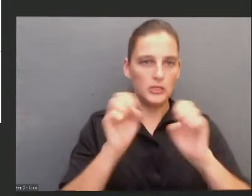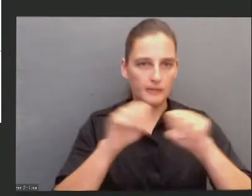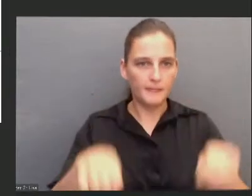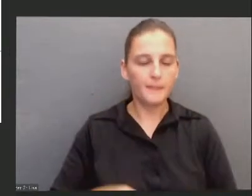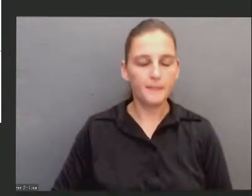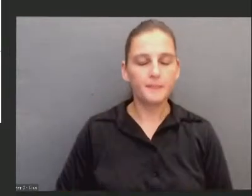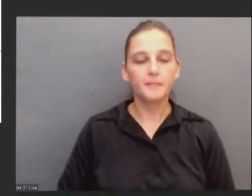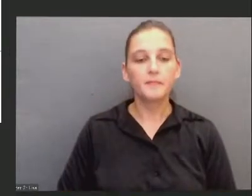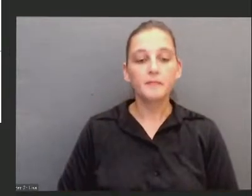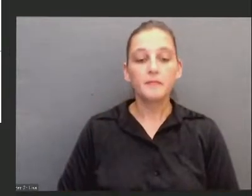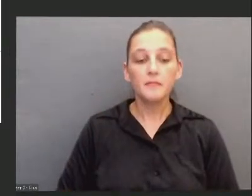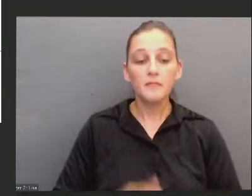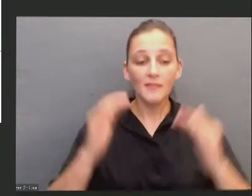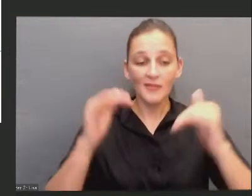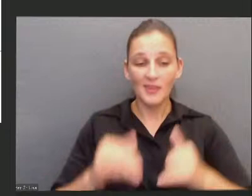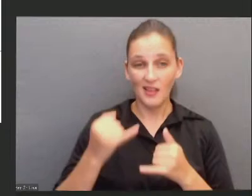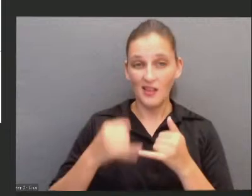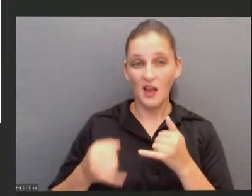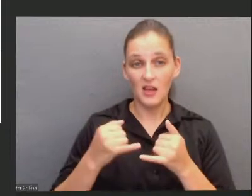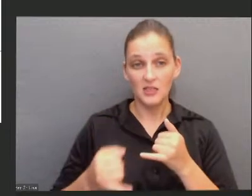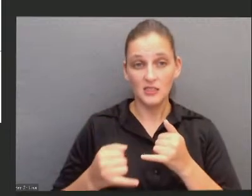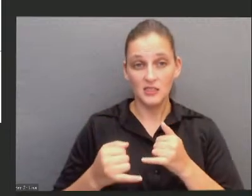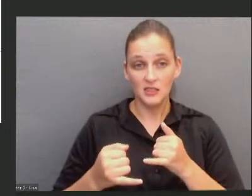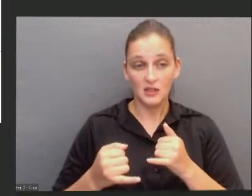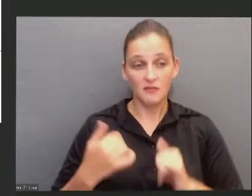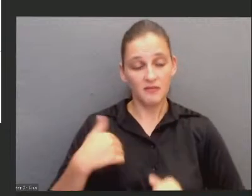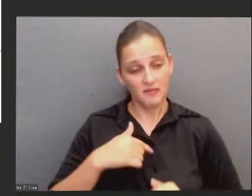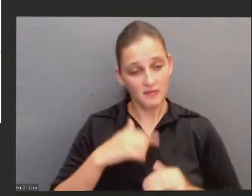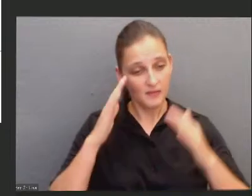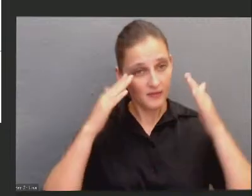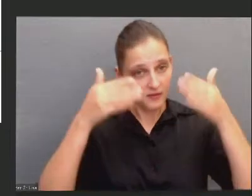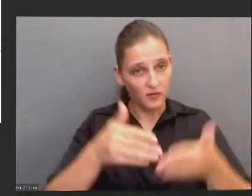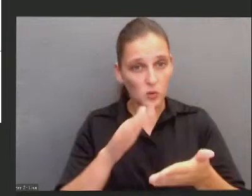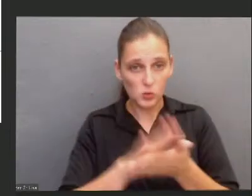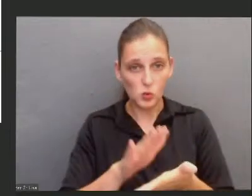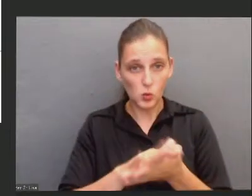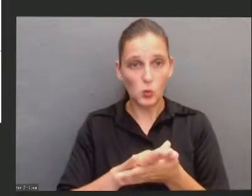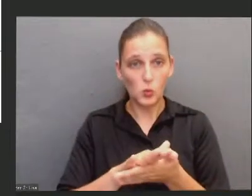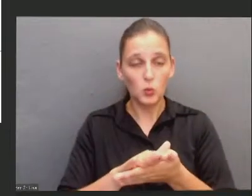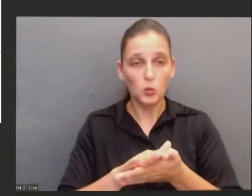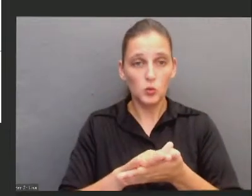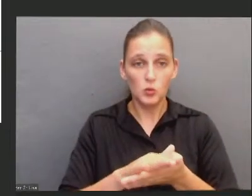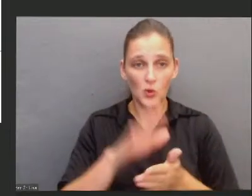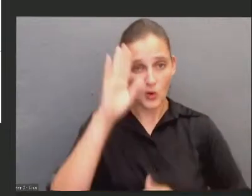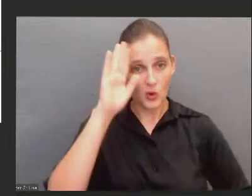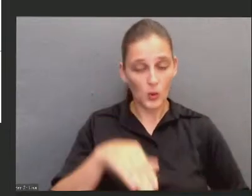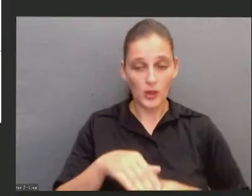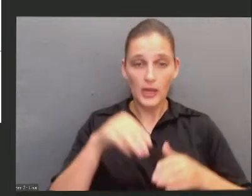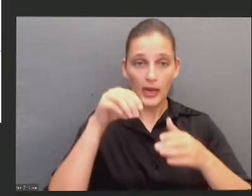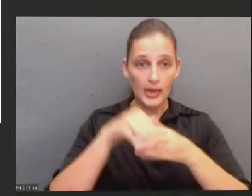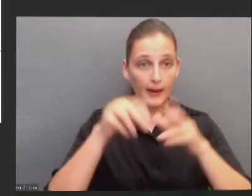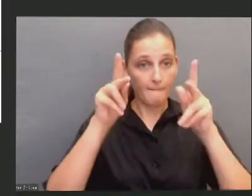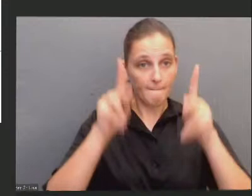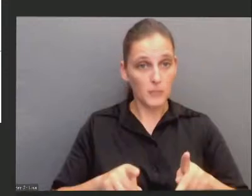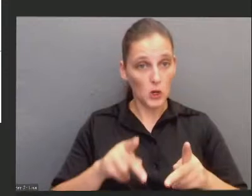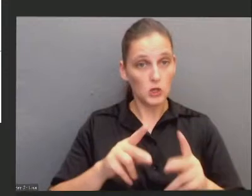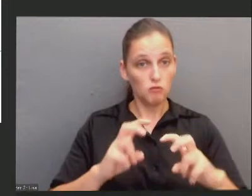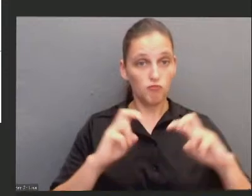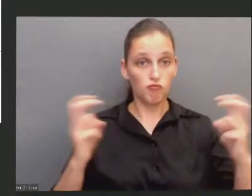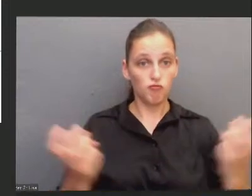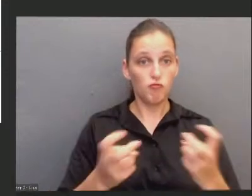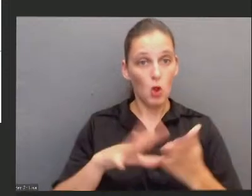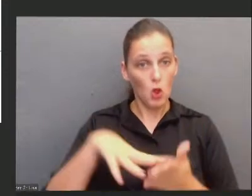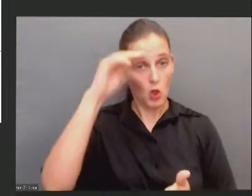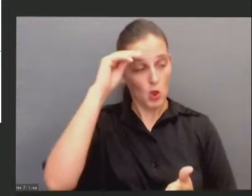on schools. We recognize the importance of in-person learning, but also recognize the importance of doing so safely and